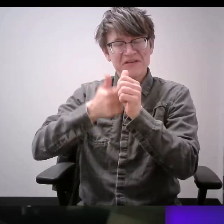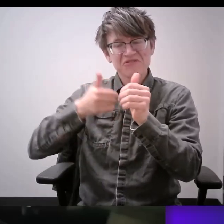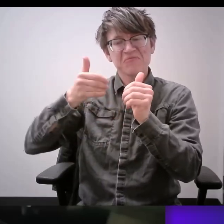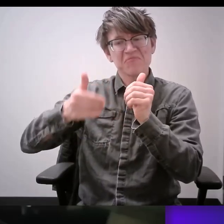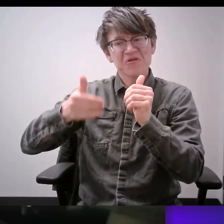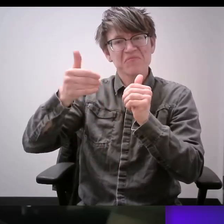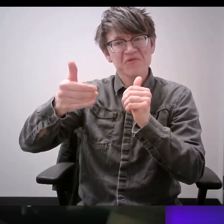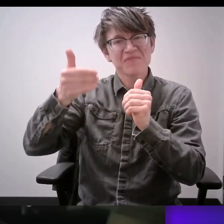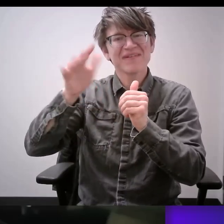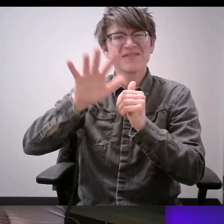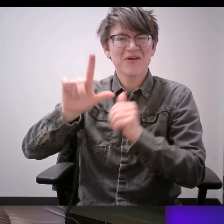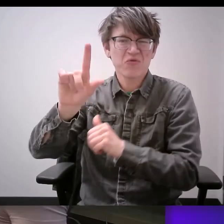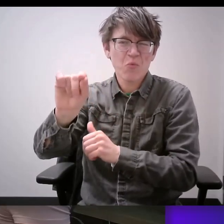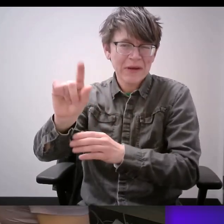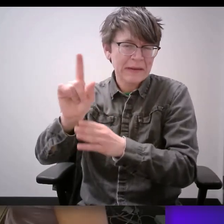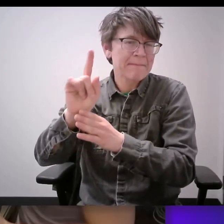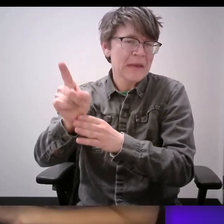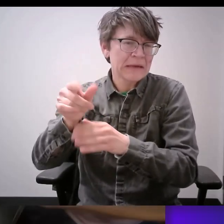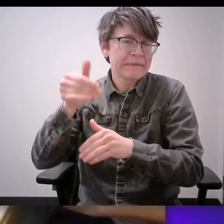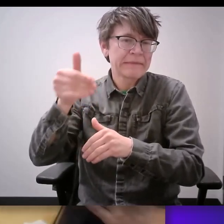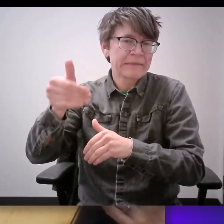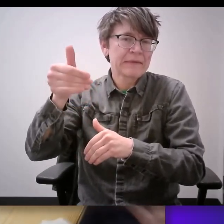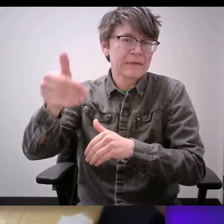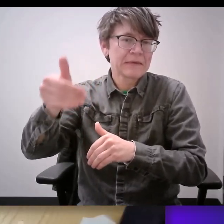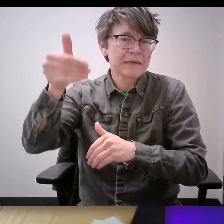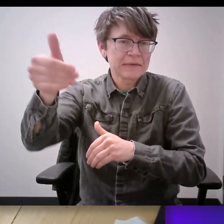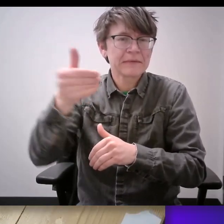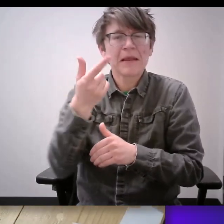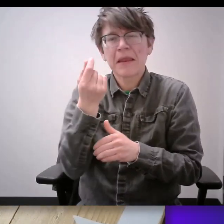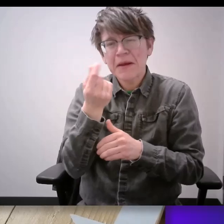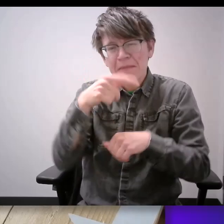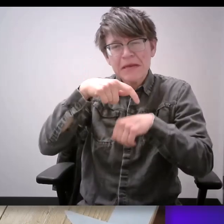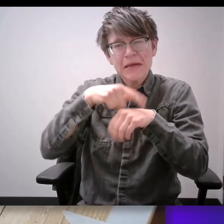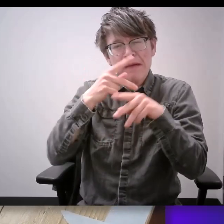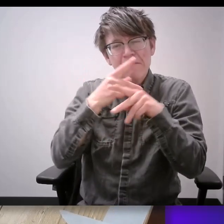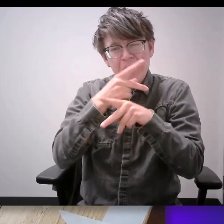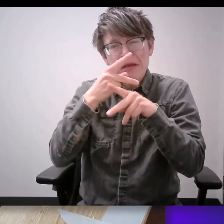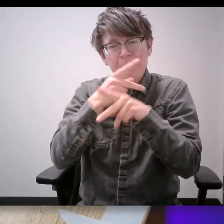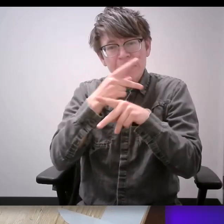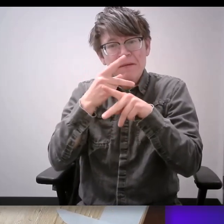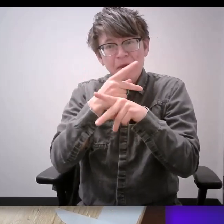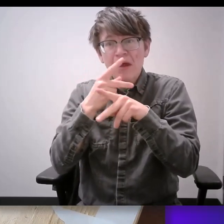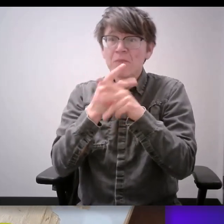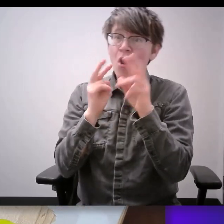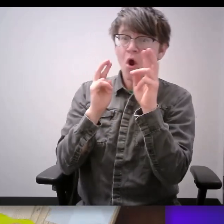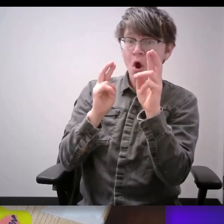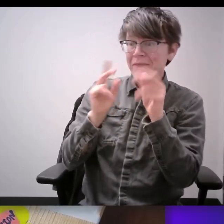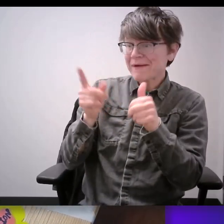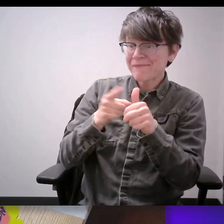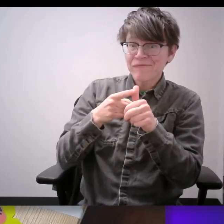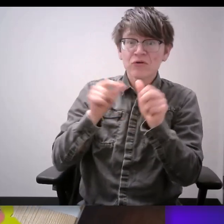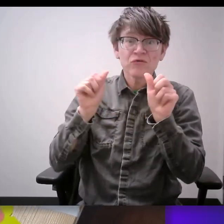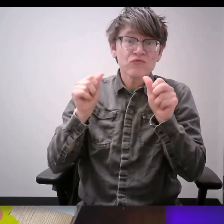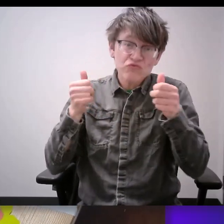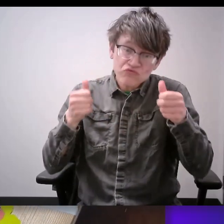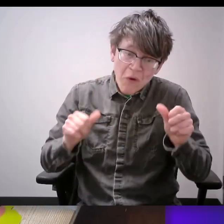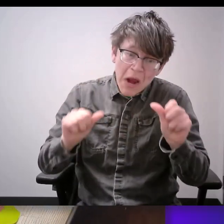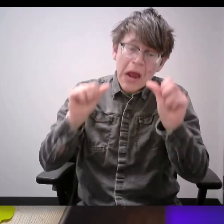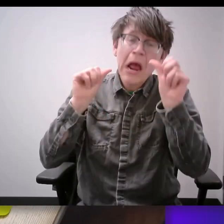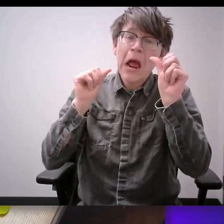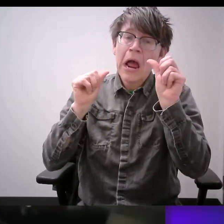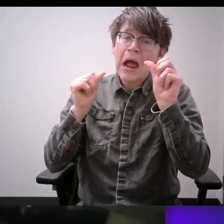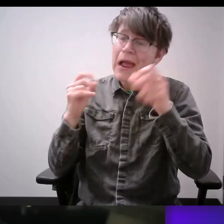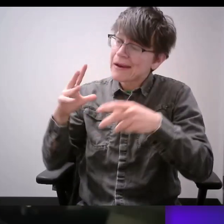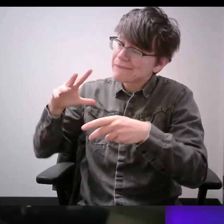just a little bit of time though that I think it's going to take you to figure it out. But I'm hoping this might be the first thing you could try over the weekend, integrate it